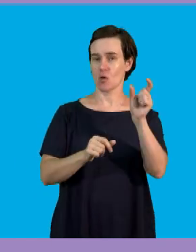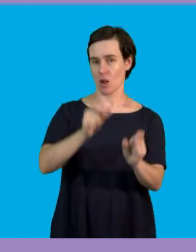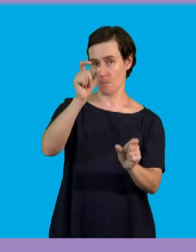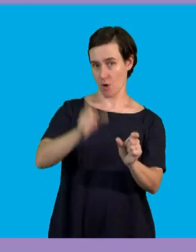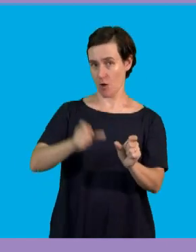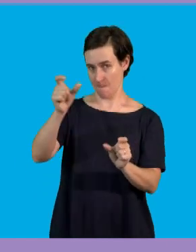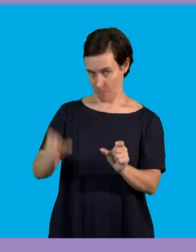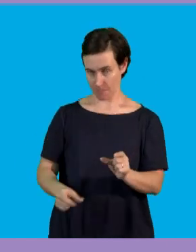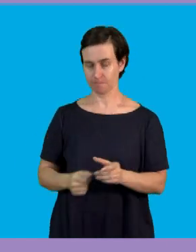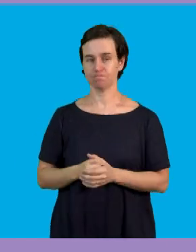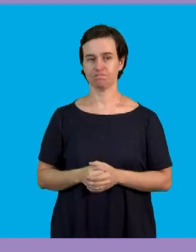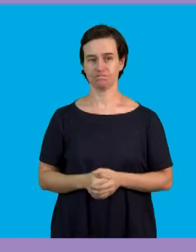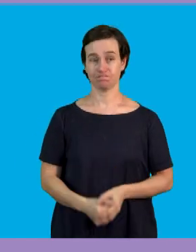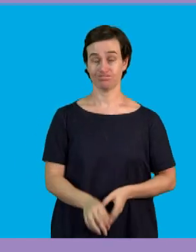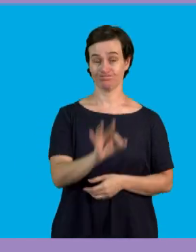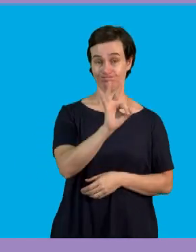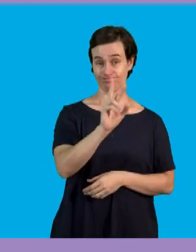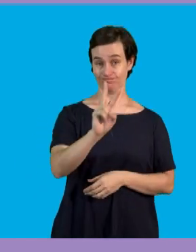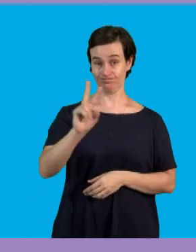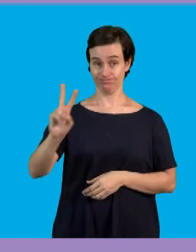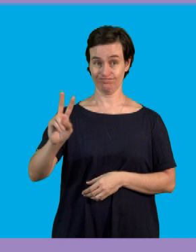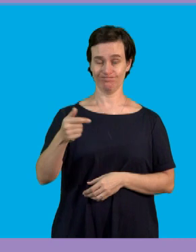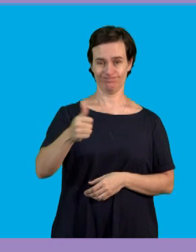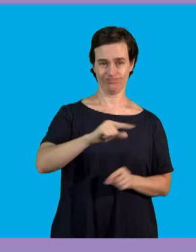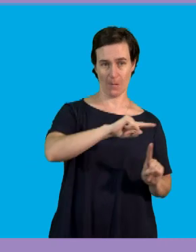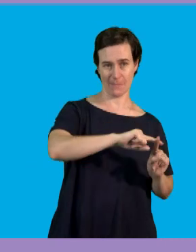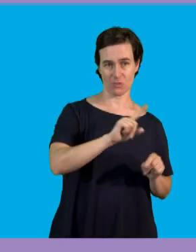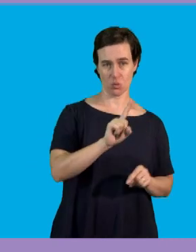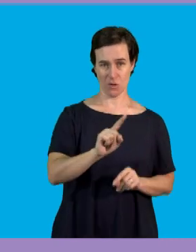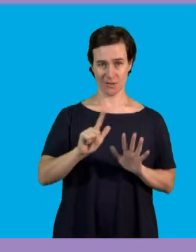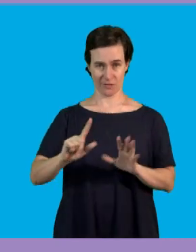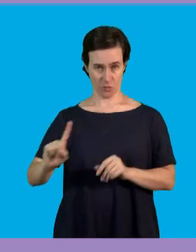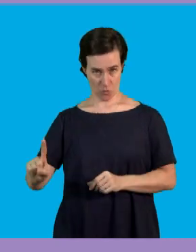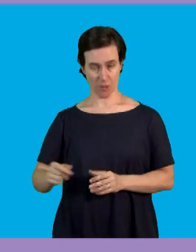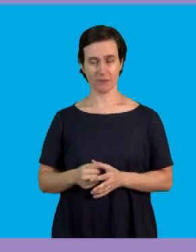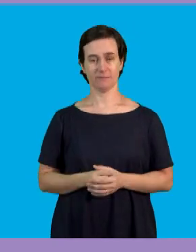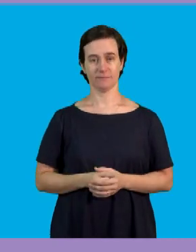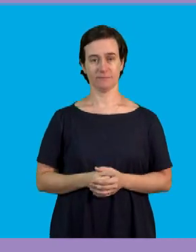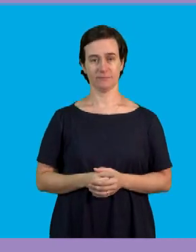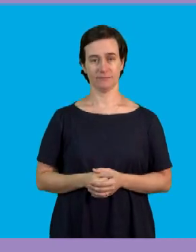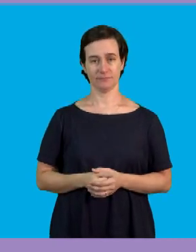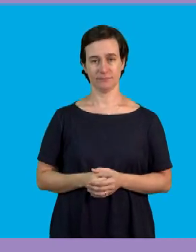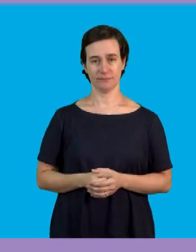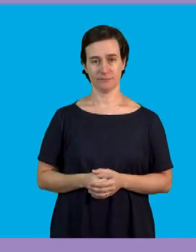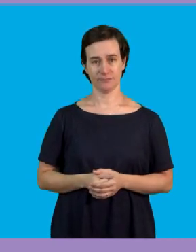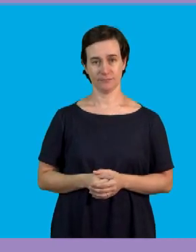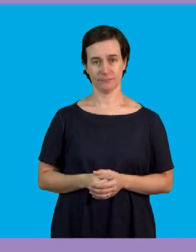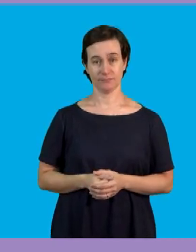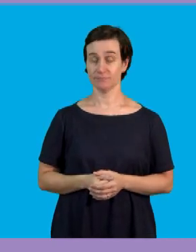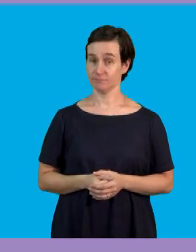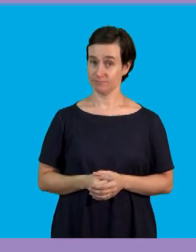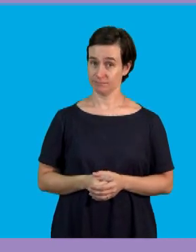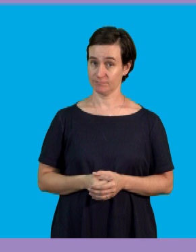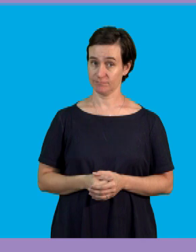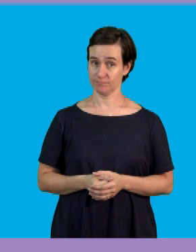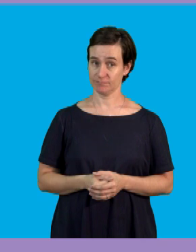them correctly. We have 322 and we are adding 171. Can you see